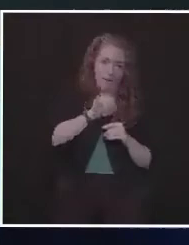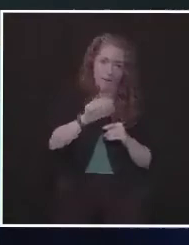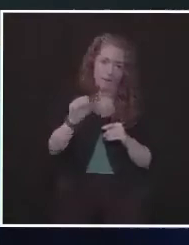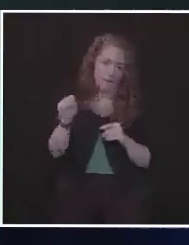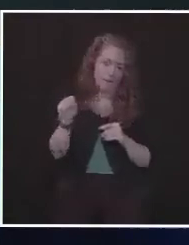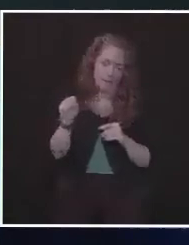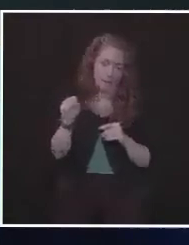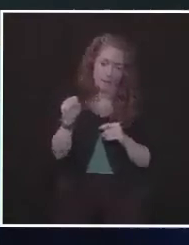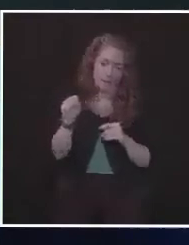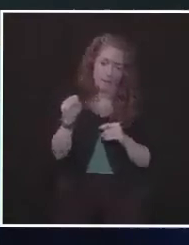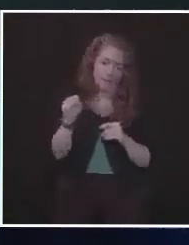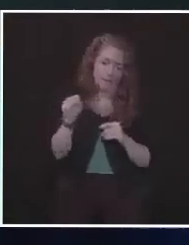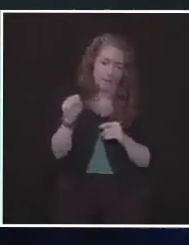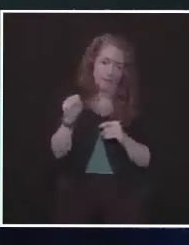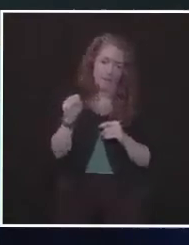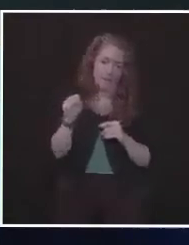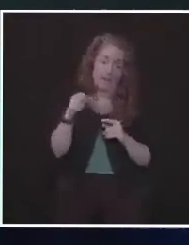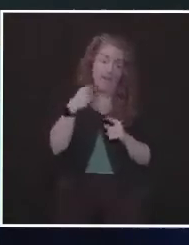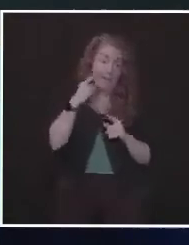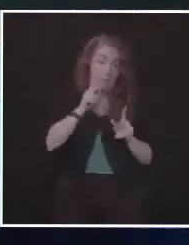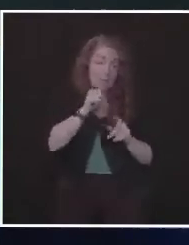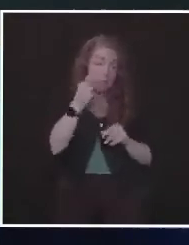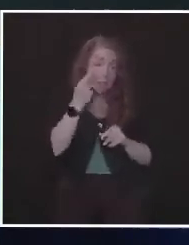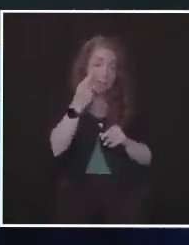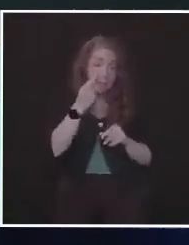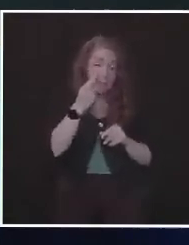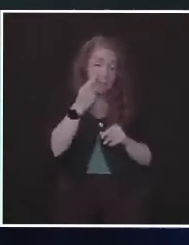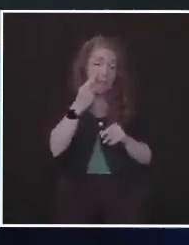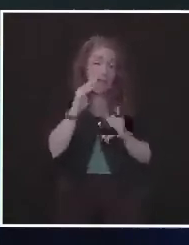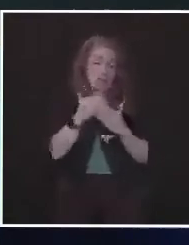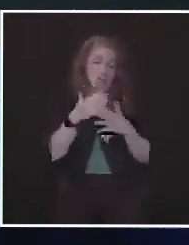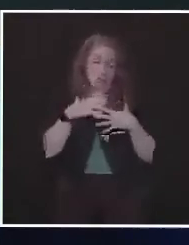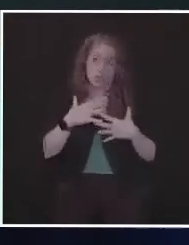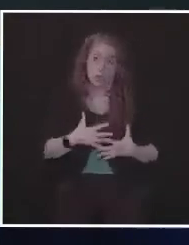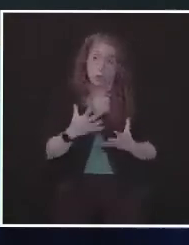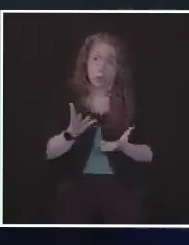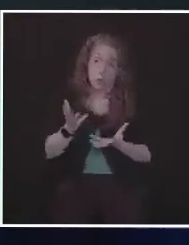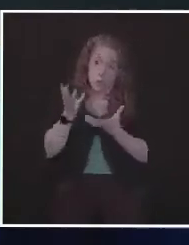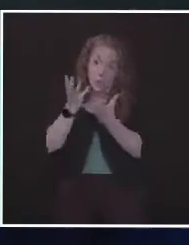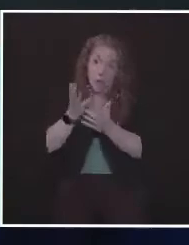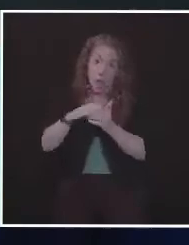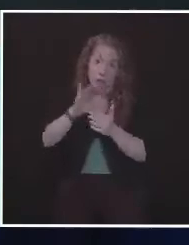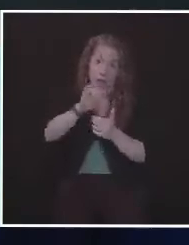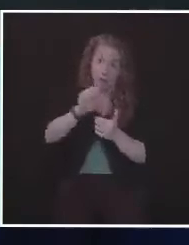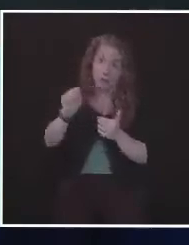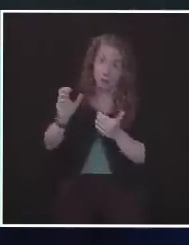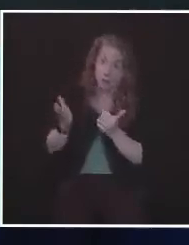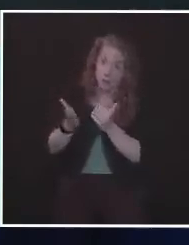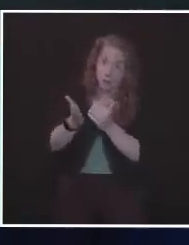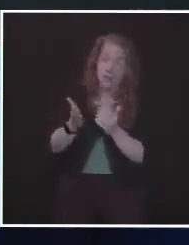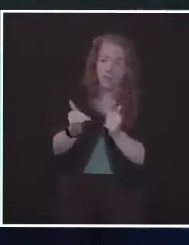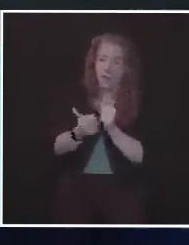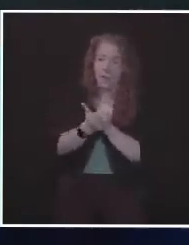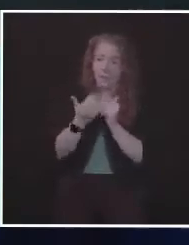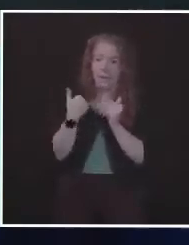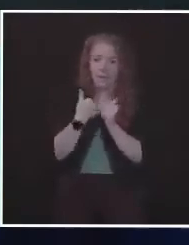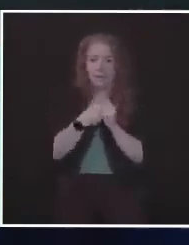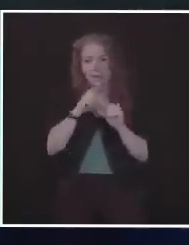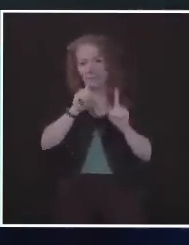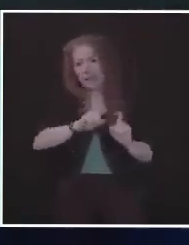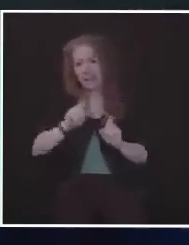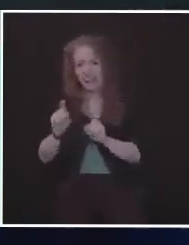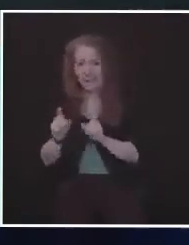of the folks don't realize is getting a new suit on ISS actually helps us test out and get ready for a suit on the